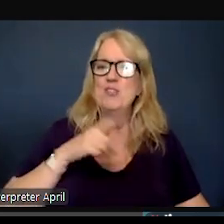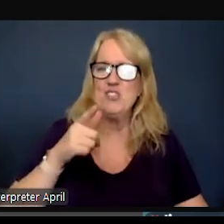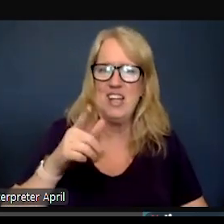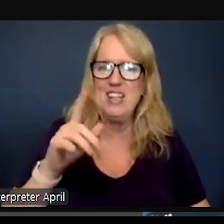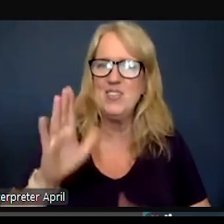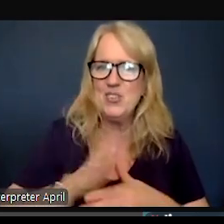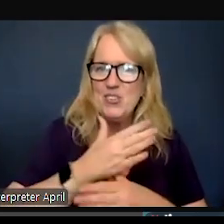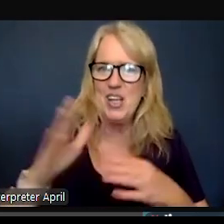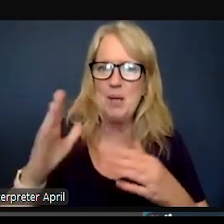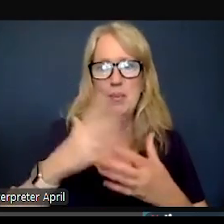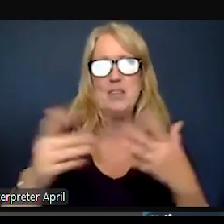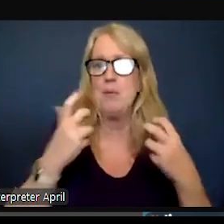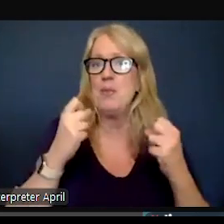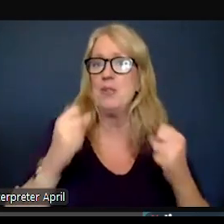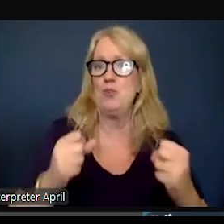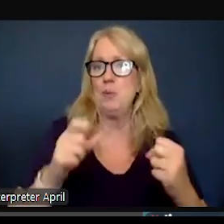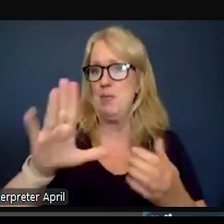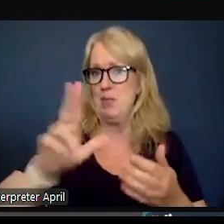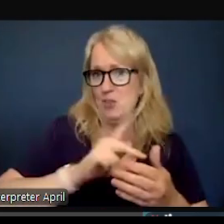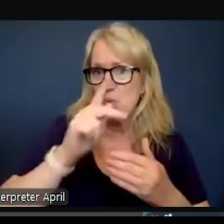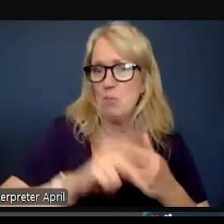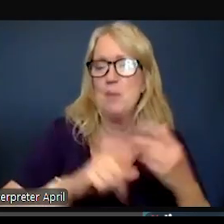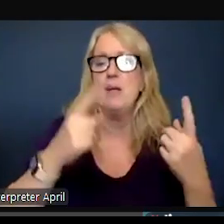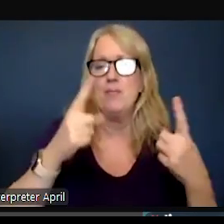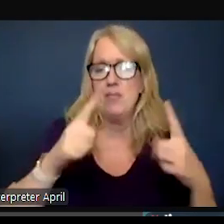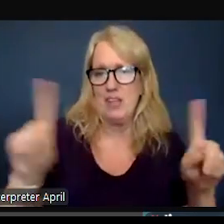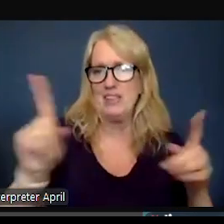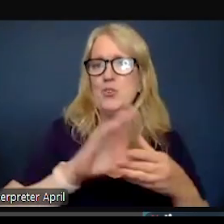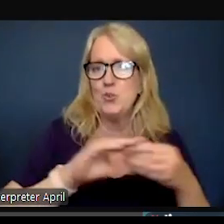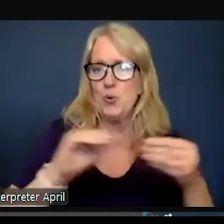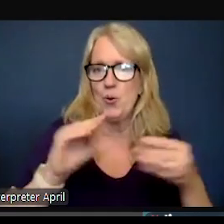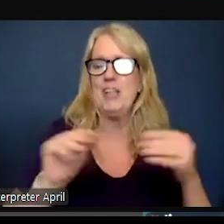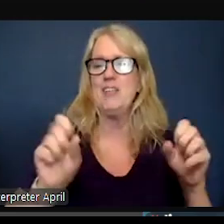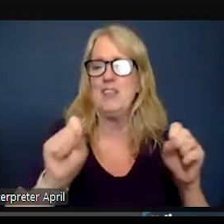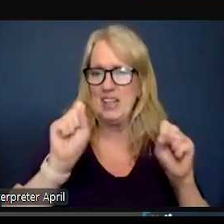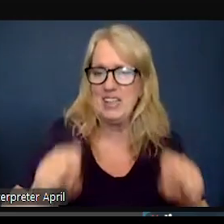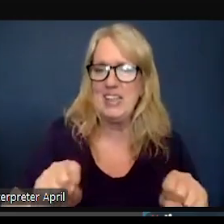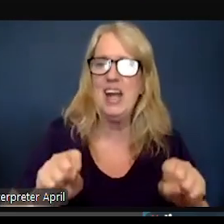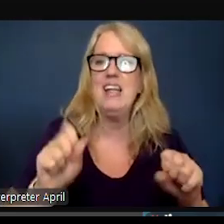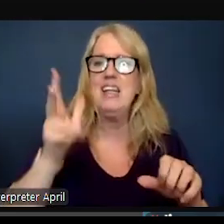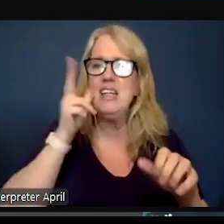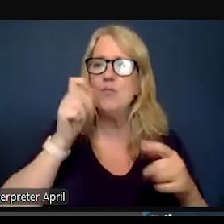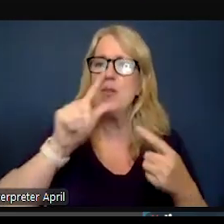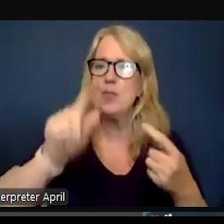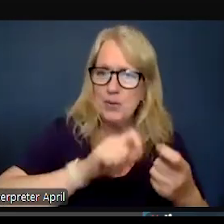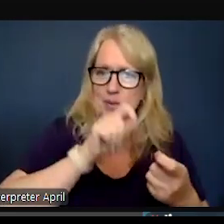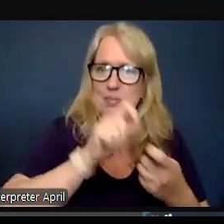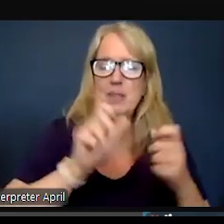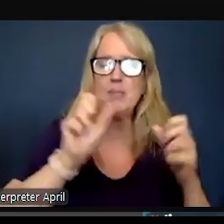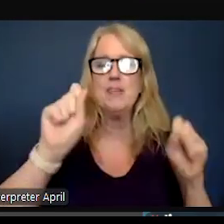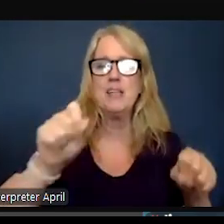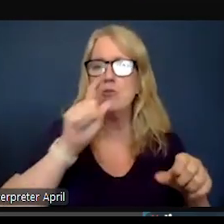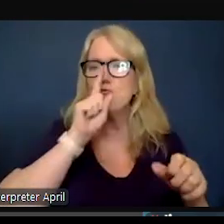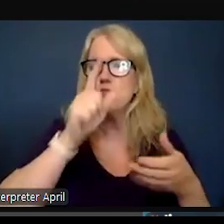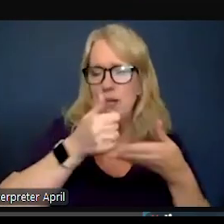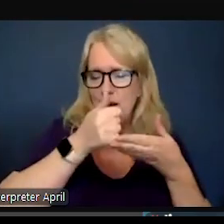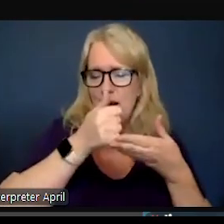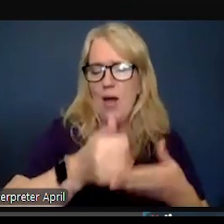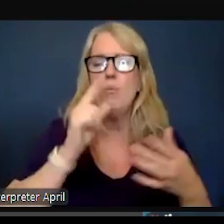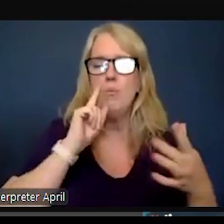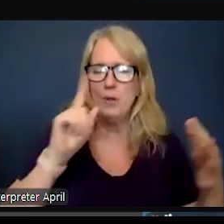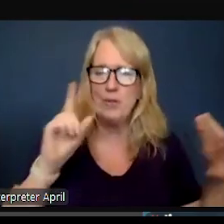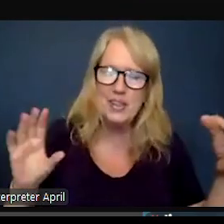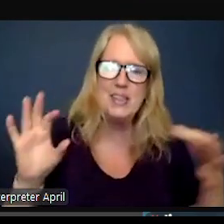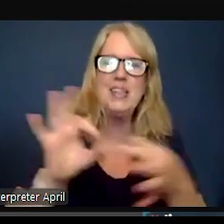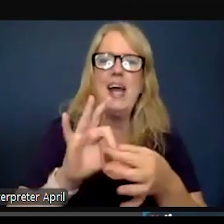sharing some of the strengths that your programs and success stories have had. Being able to hear those specifics, I think, can really help with the connection